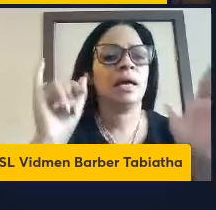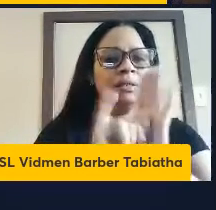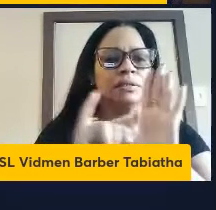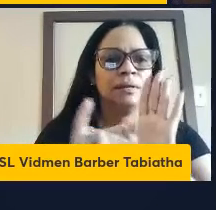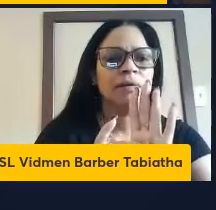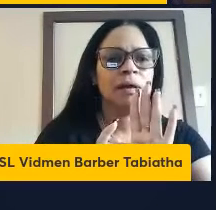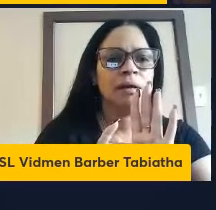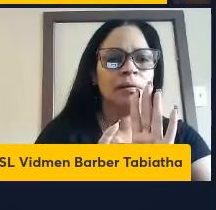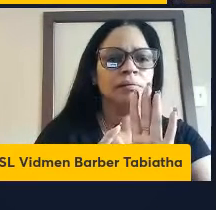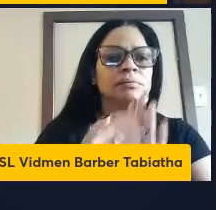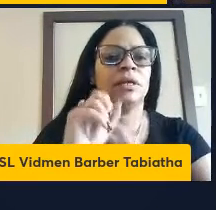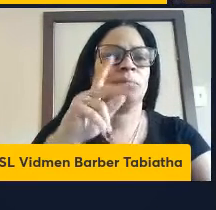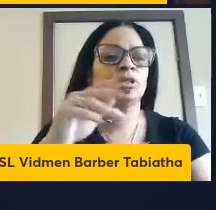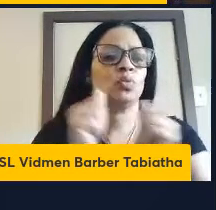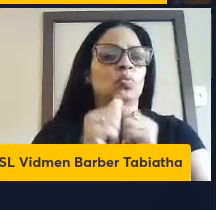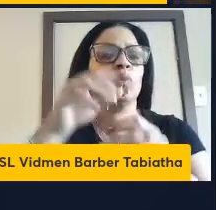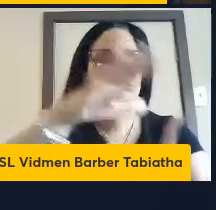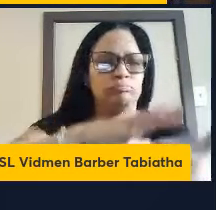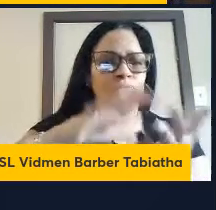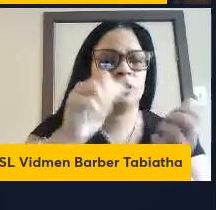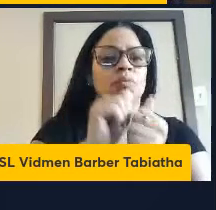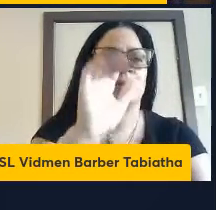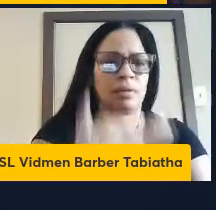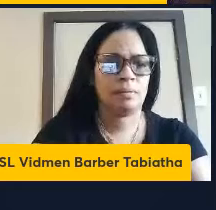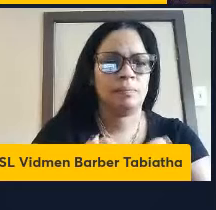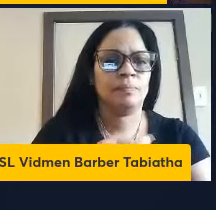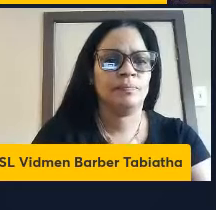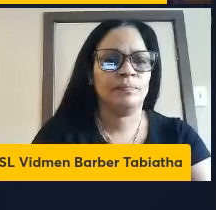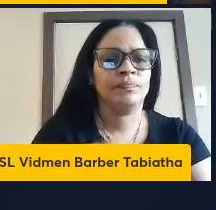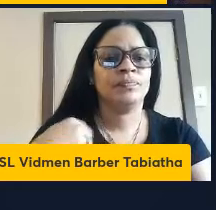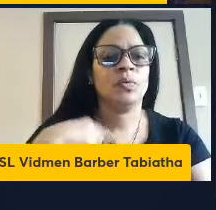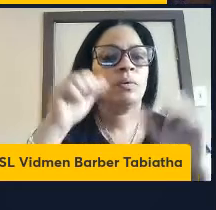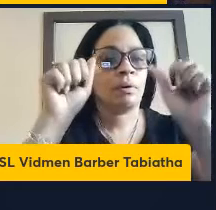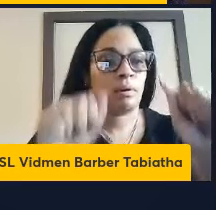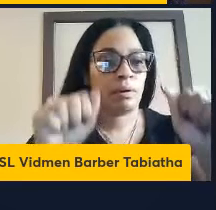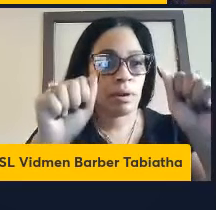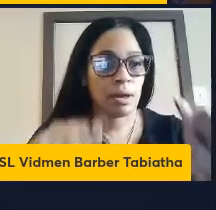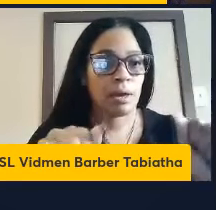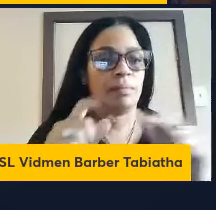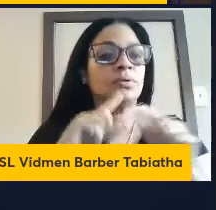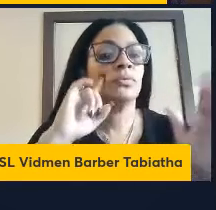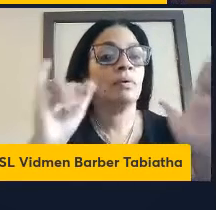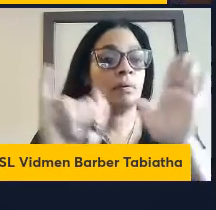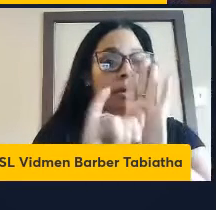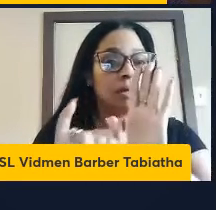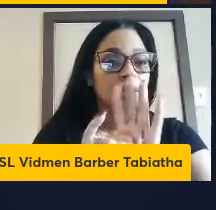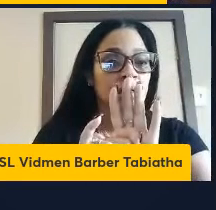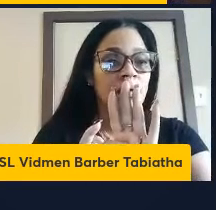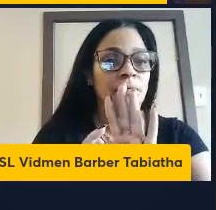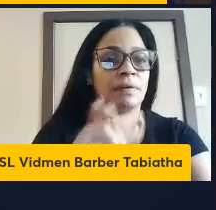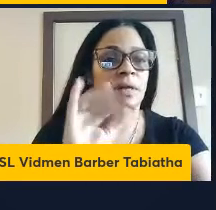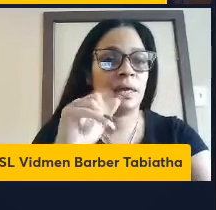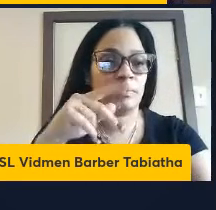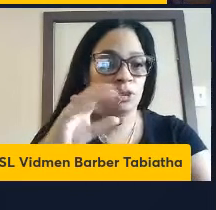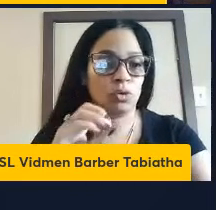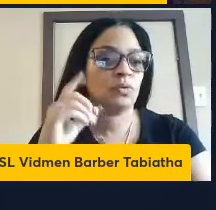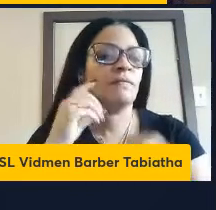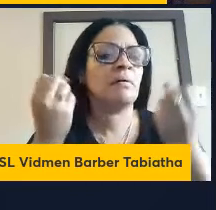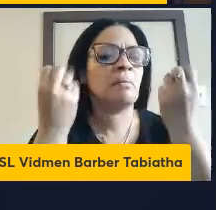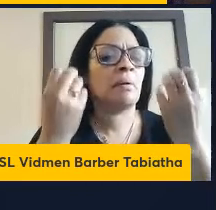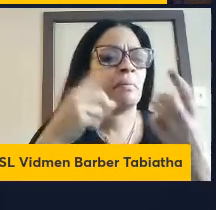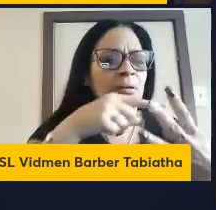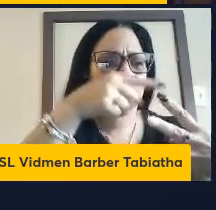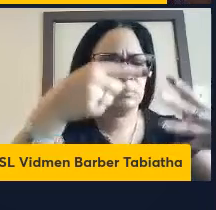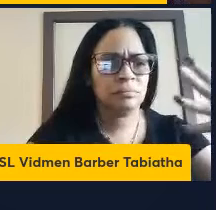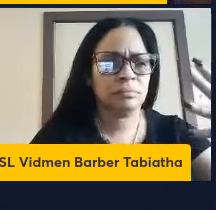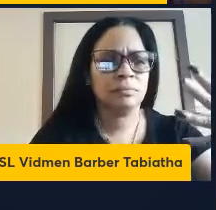the epitope within that. And we're able to identify epitopes for a number of these clusters.